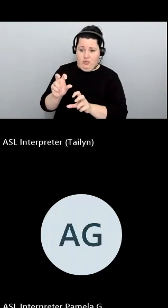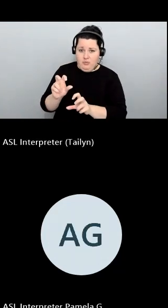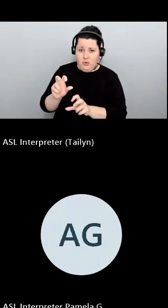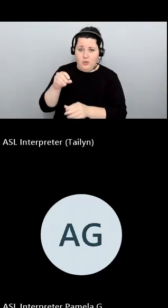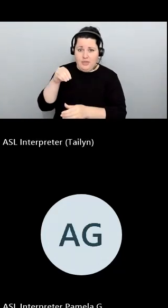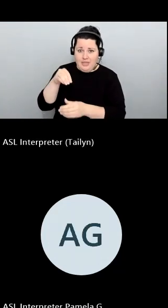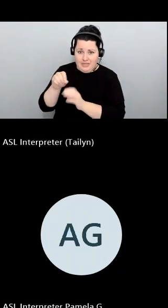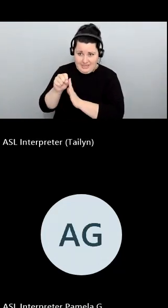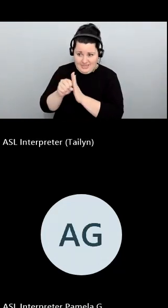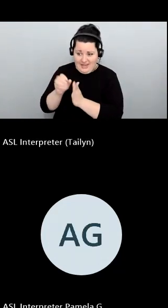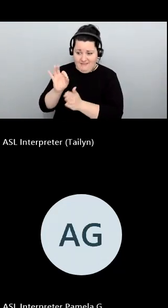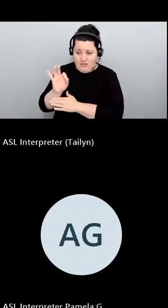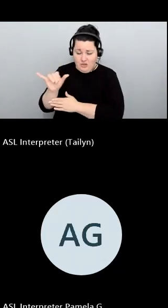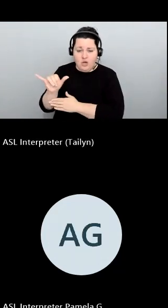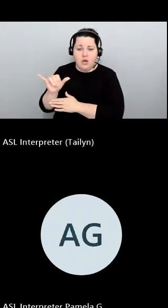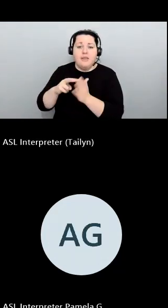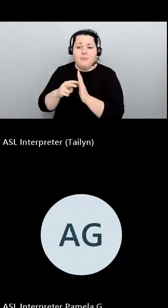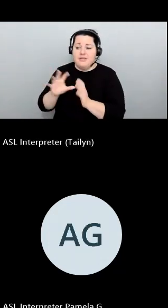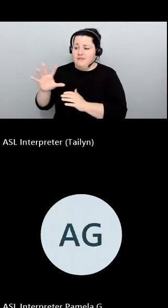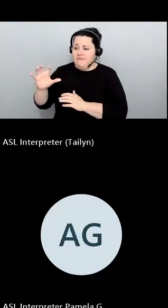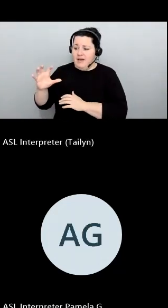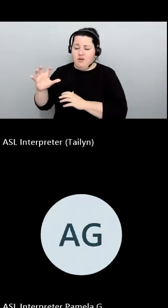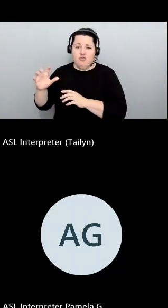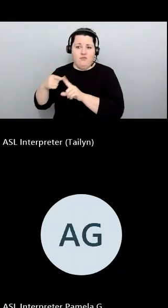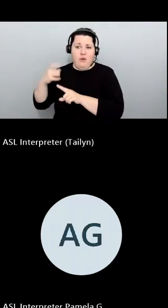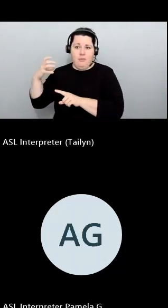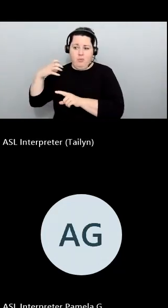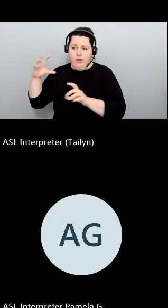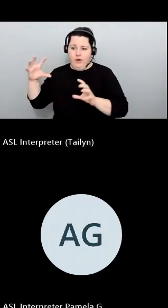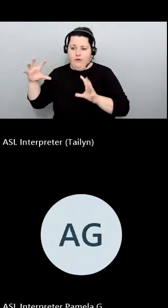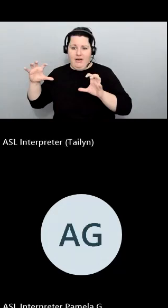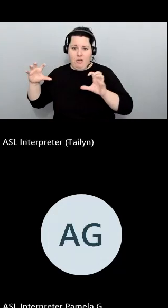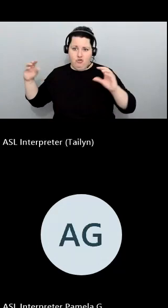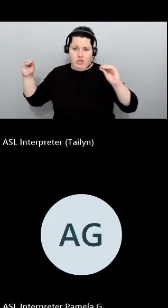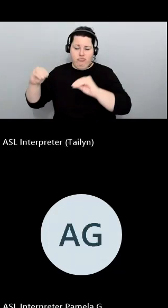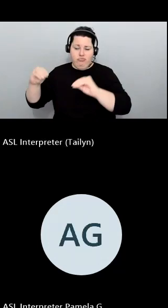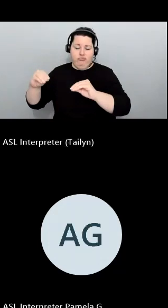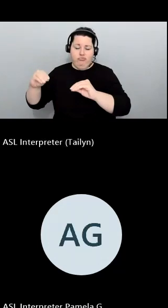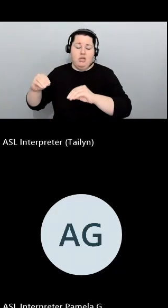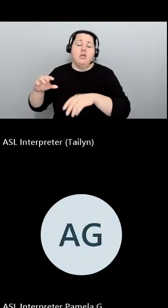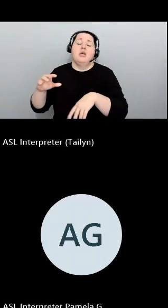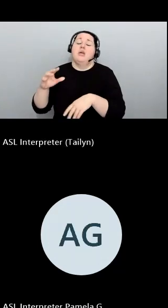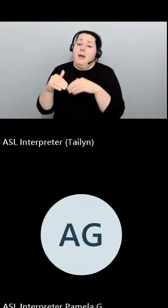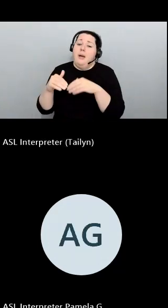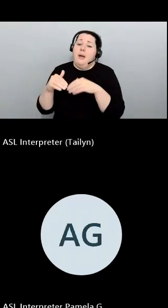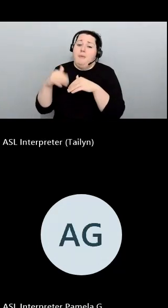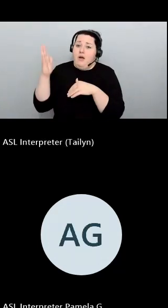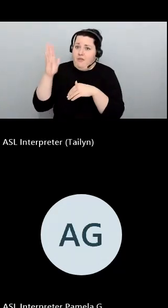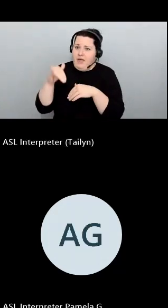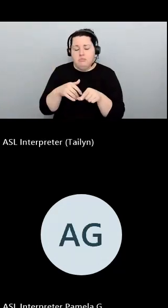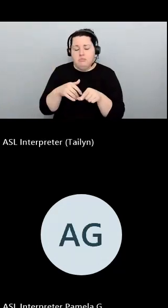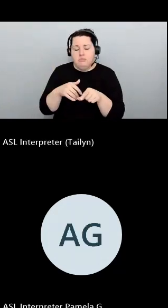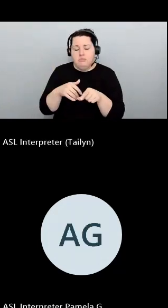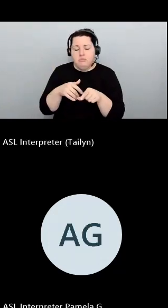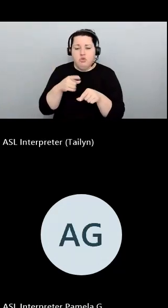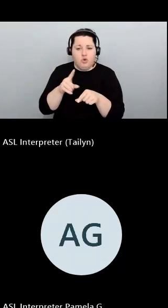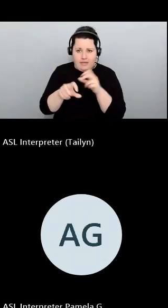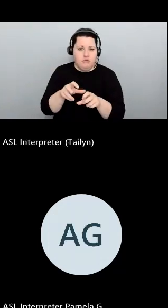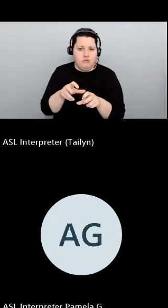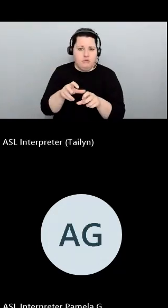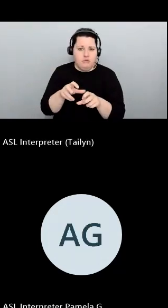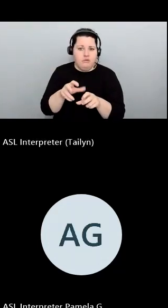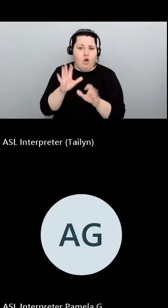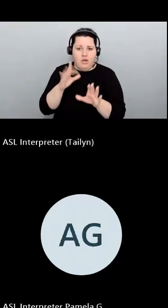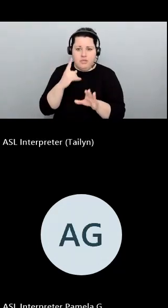year, you will get $500 matched by the employer. If anything above and beyond that, you are investing. It's awesome for